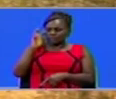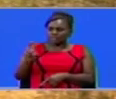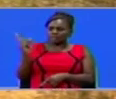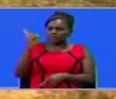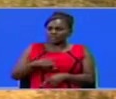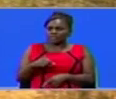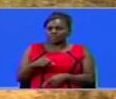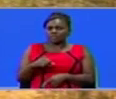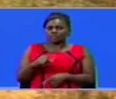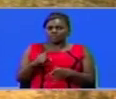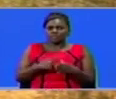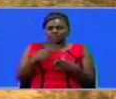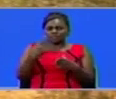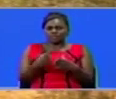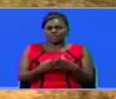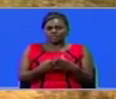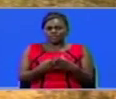Alafu